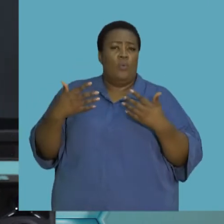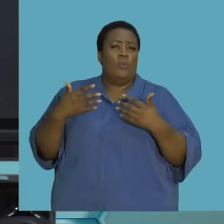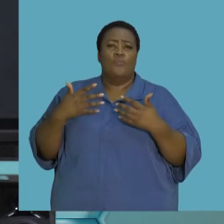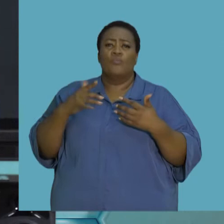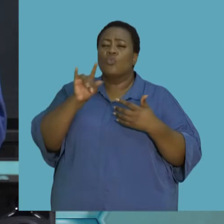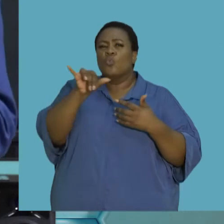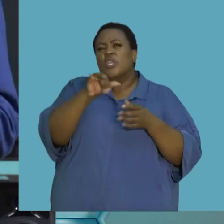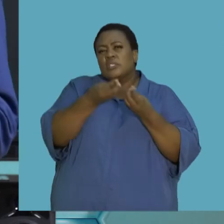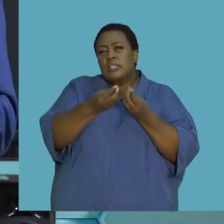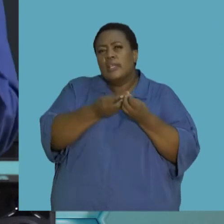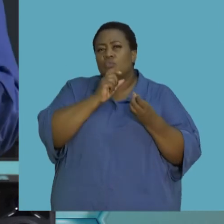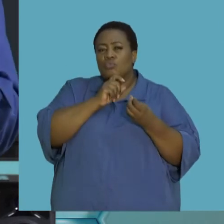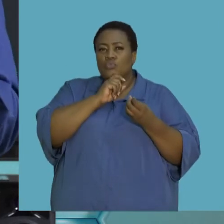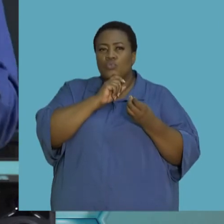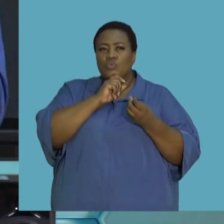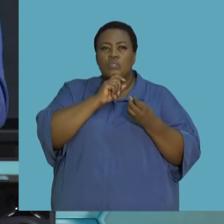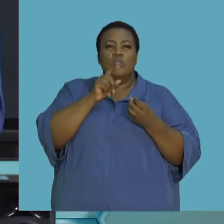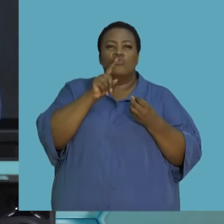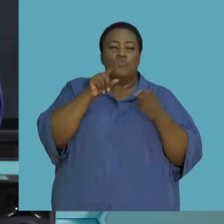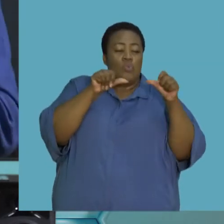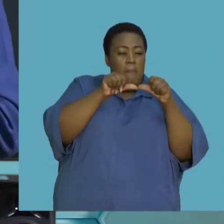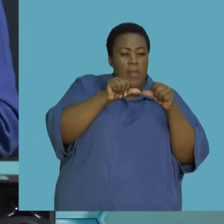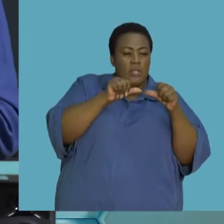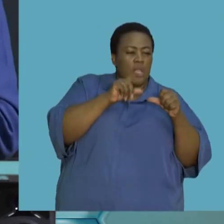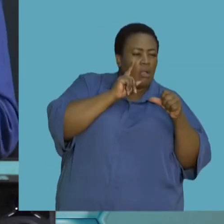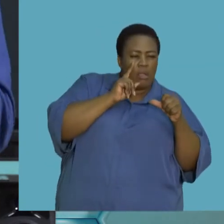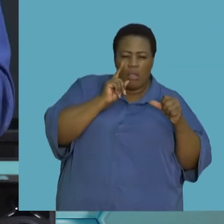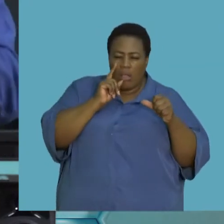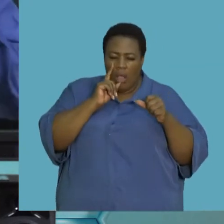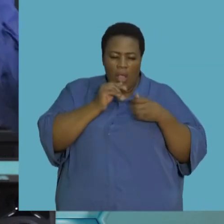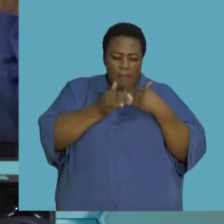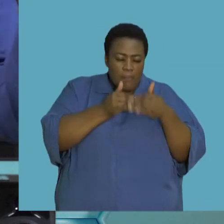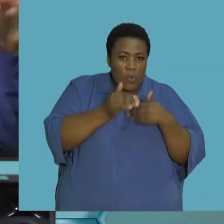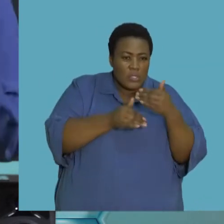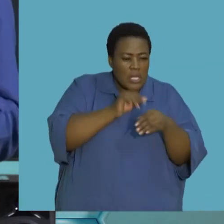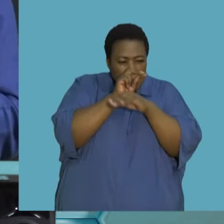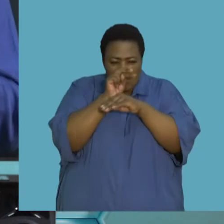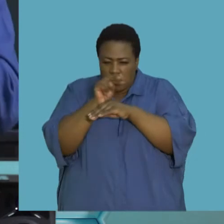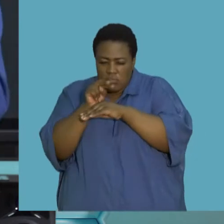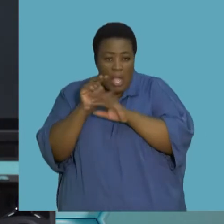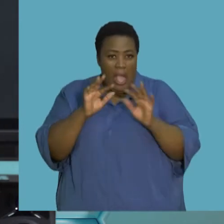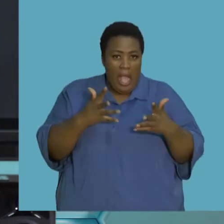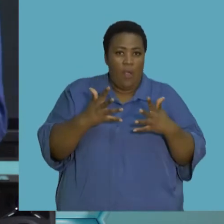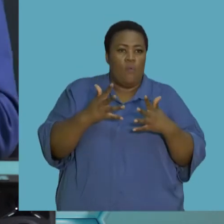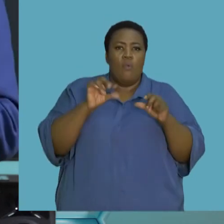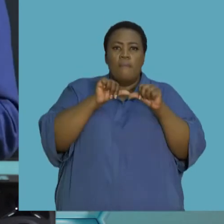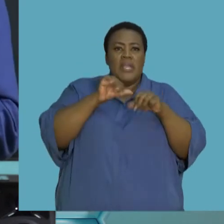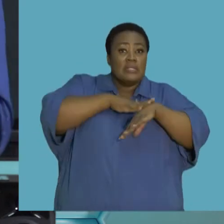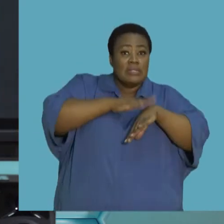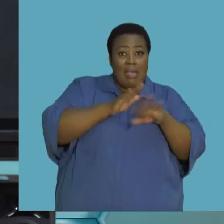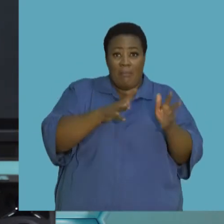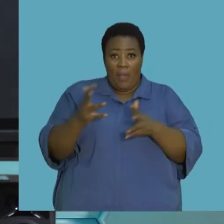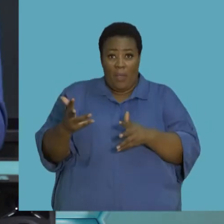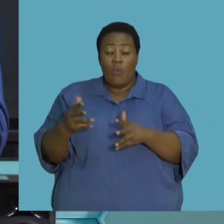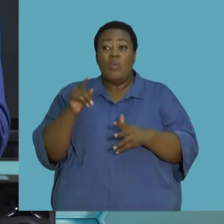what apparatus did you use to ensure that you measured accurately? How did you monitor the process? How did you measure time? So